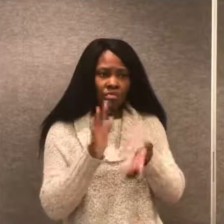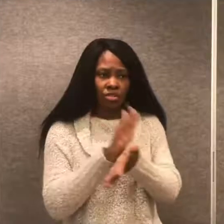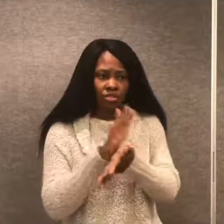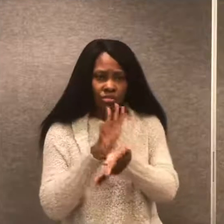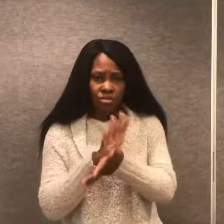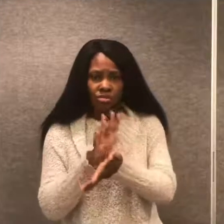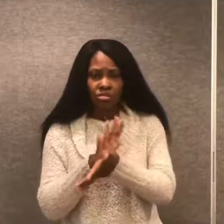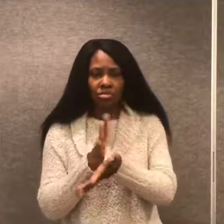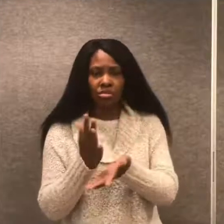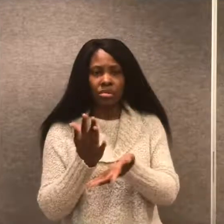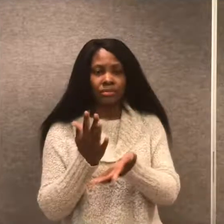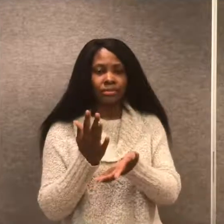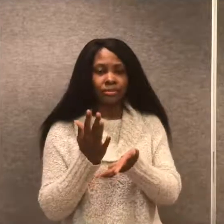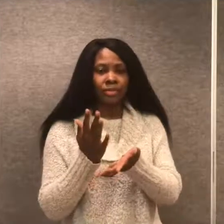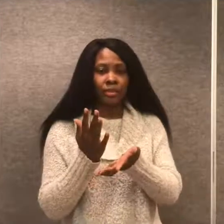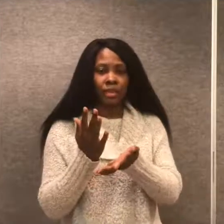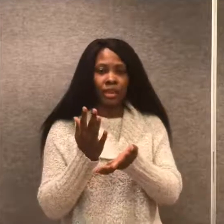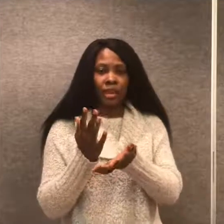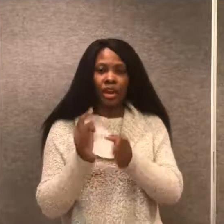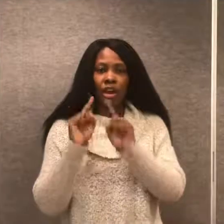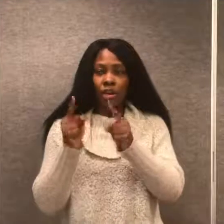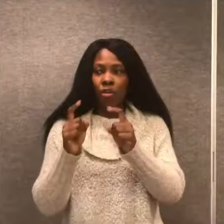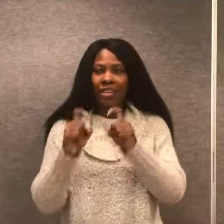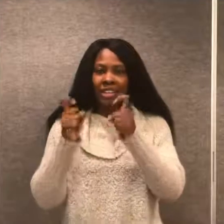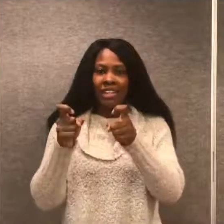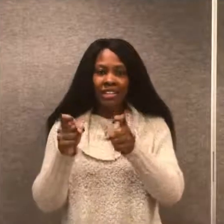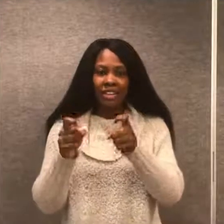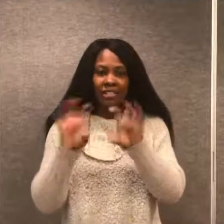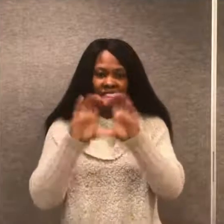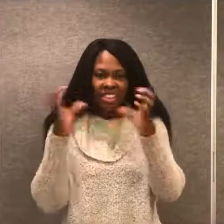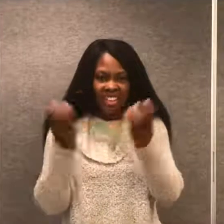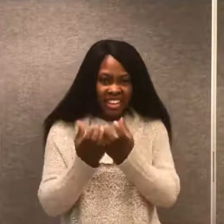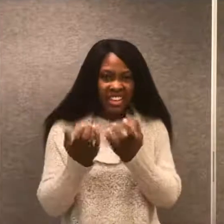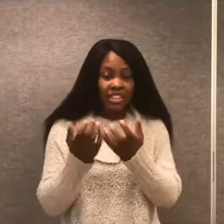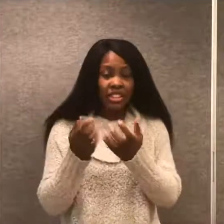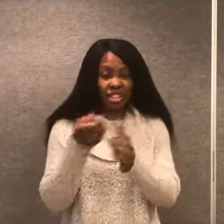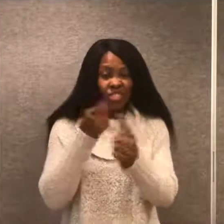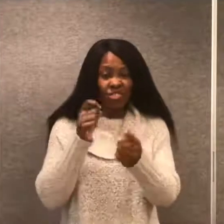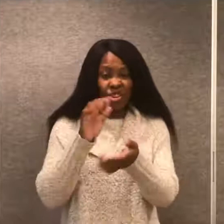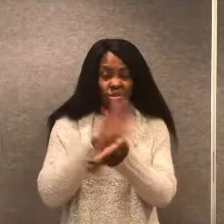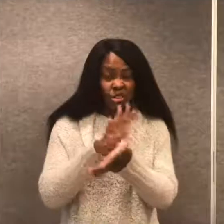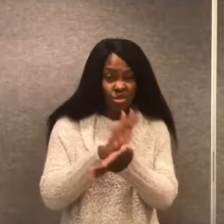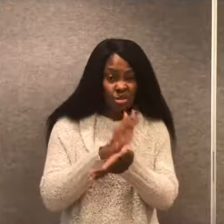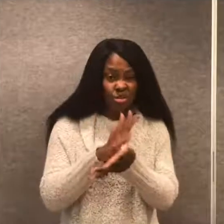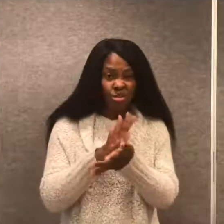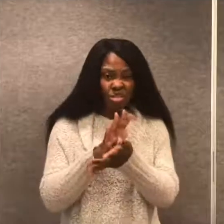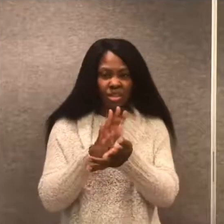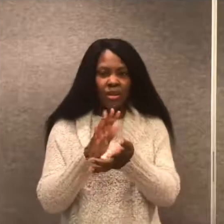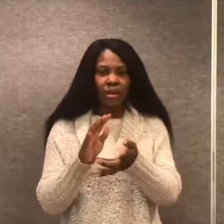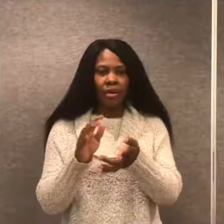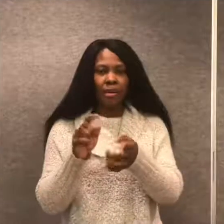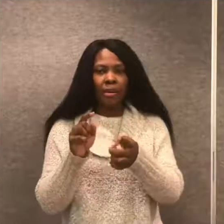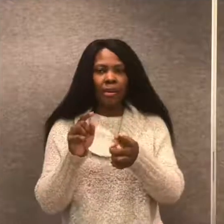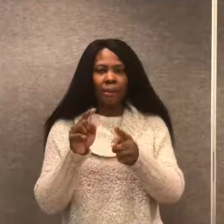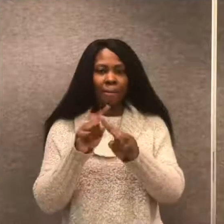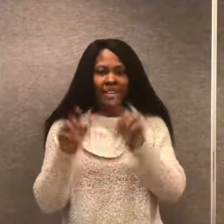the classes are being held remotely. Please explain the rationale behind, ordering the teachers to